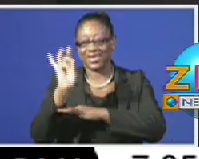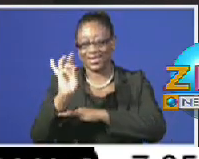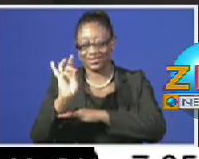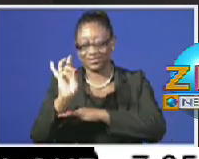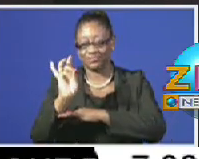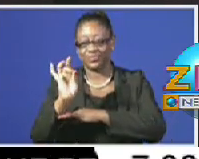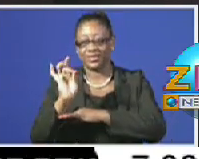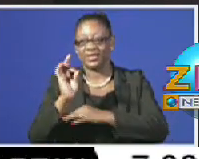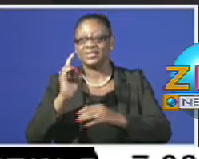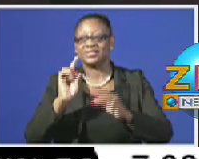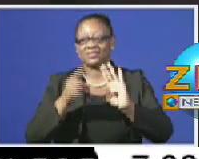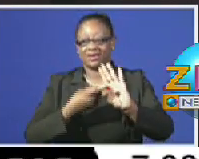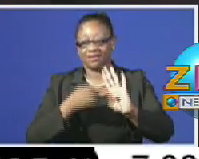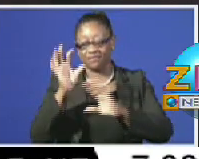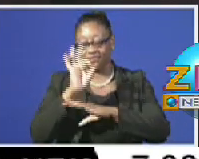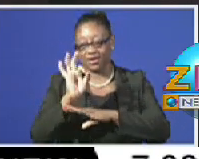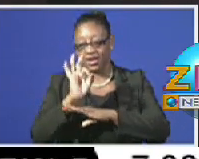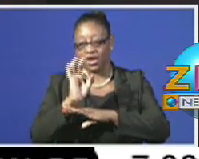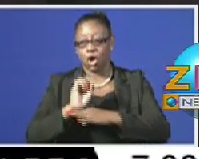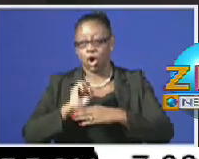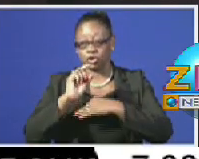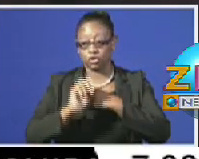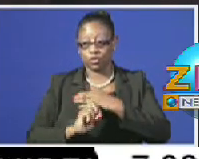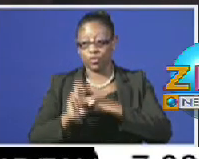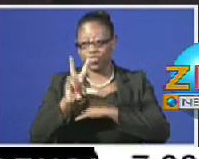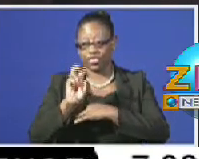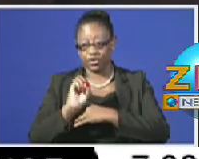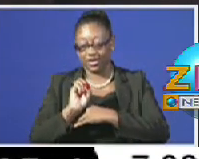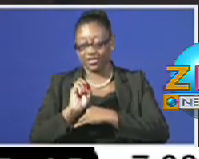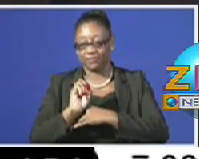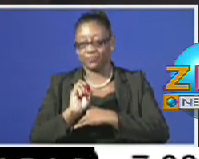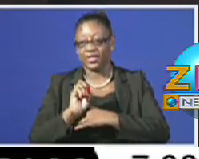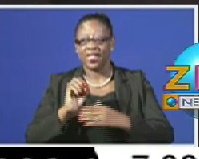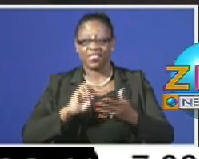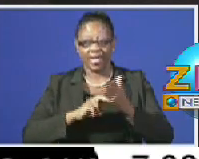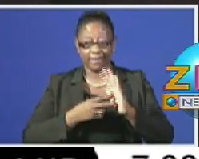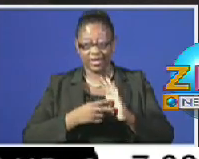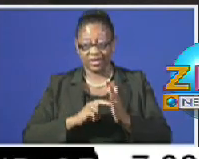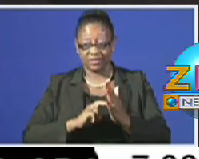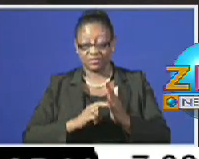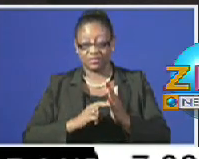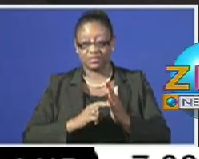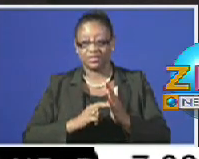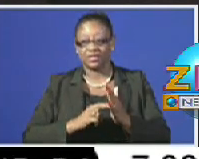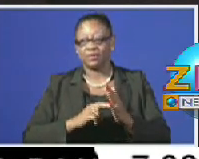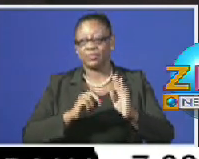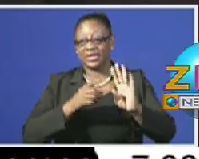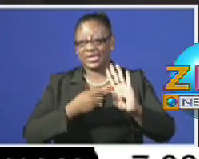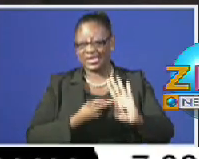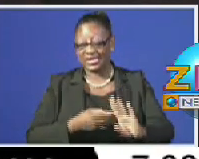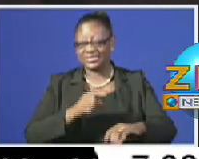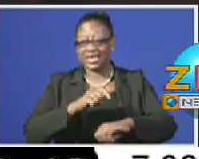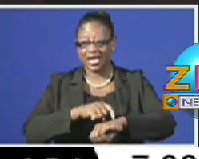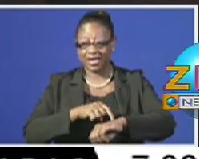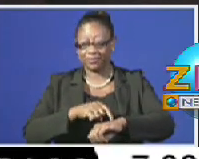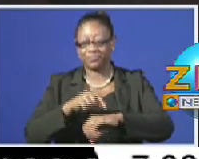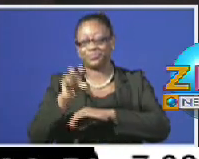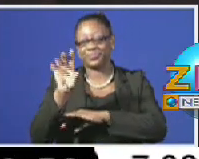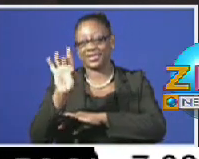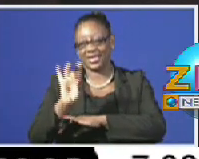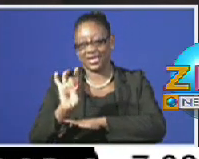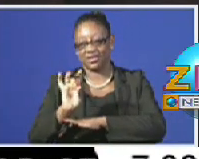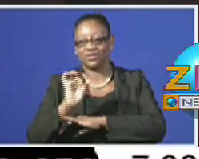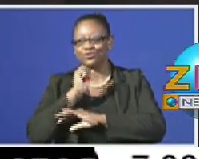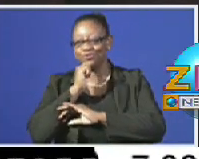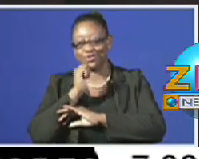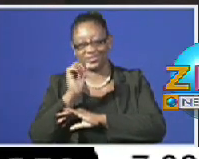will begin this Friday, October 30th, on those islands. That means the weekday curfews will now begin at 8 p.m. instead of